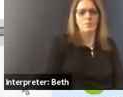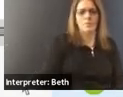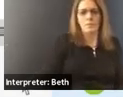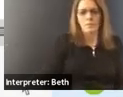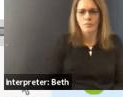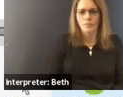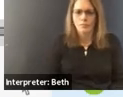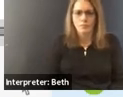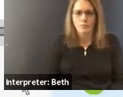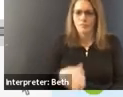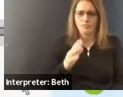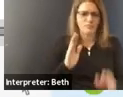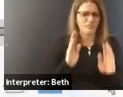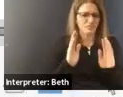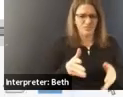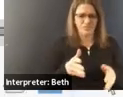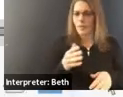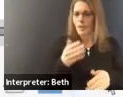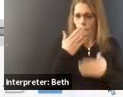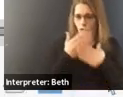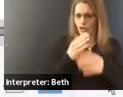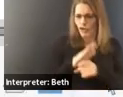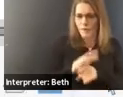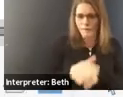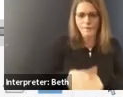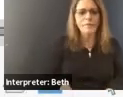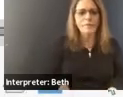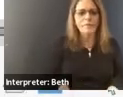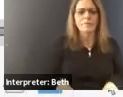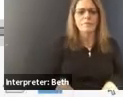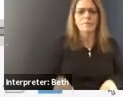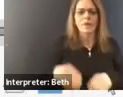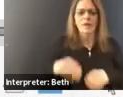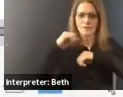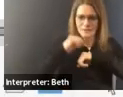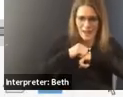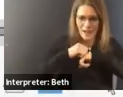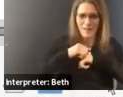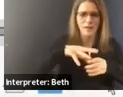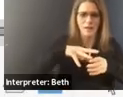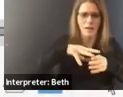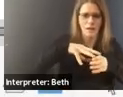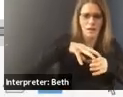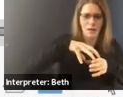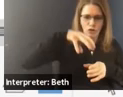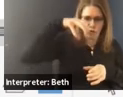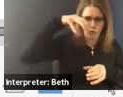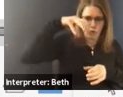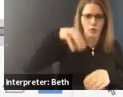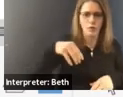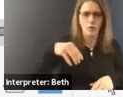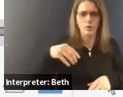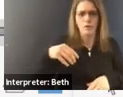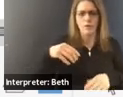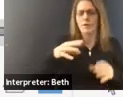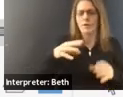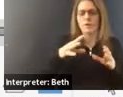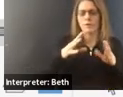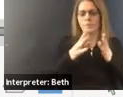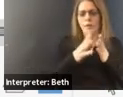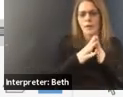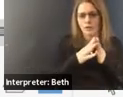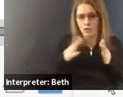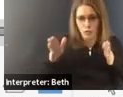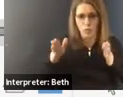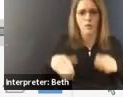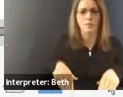Good enough for me. I'm going to say solid extrude that, and I'll do one side really quick. It's going to default